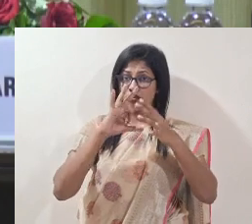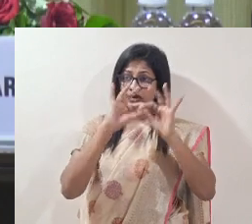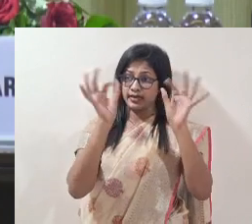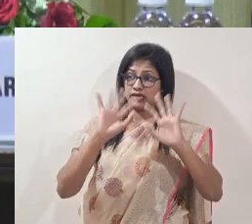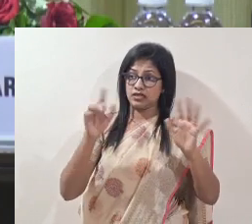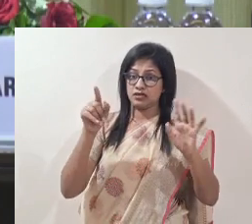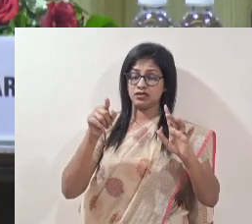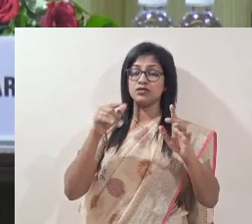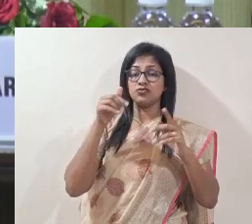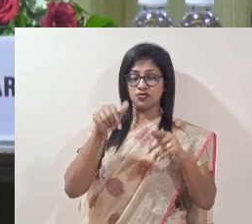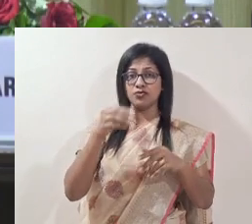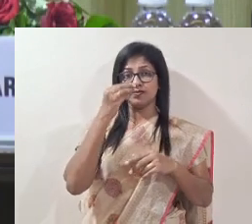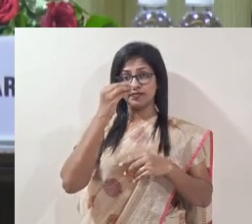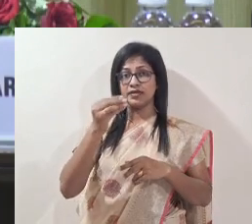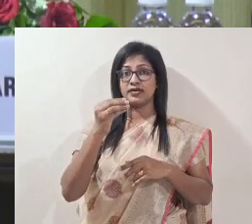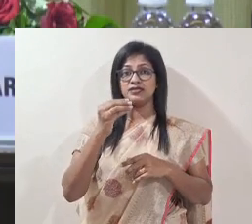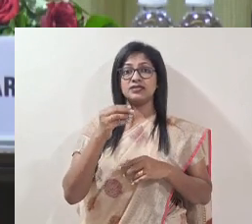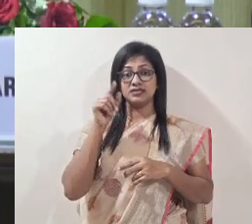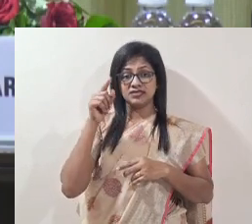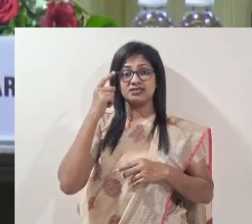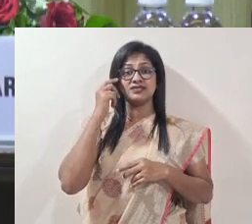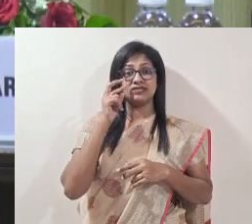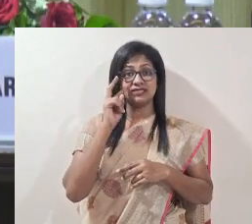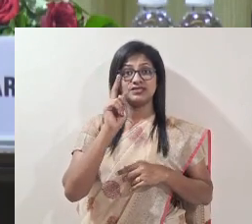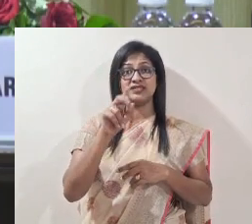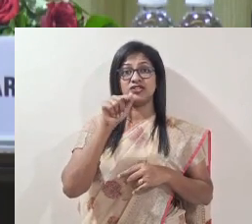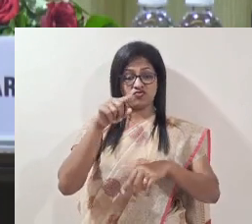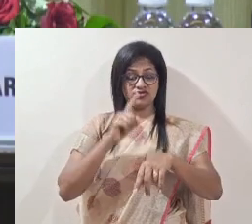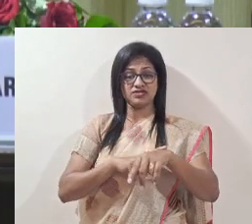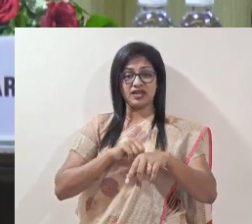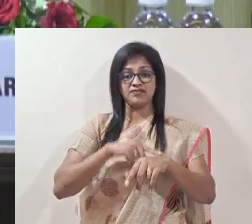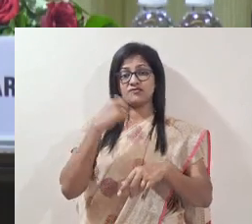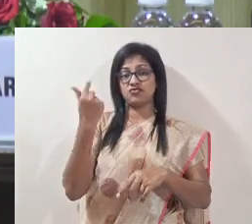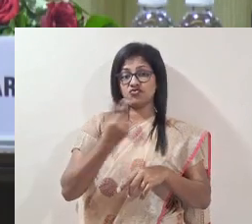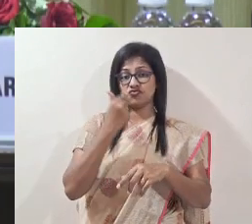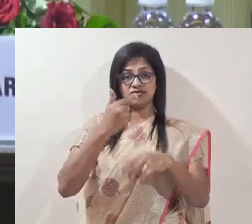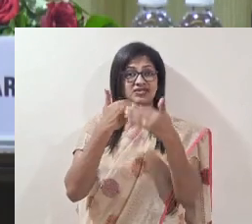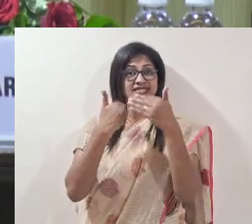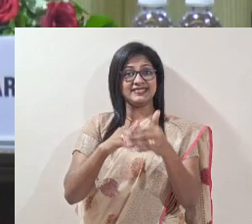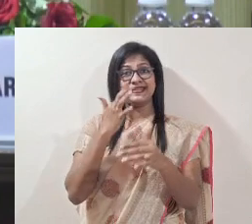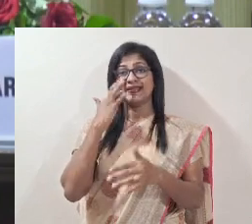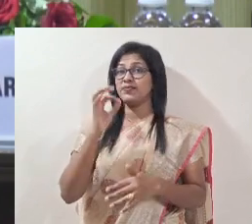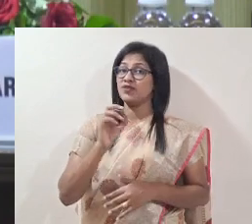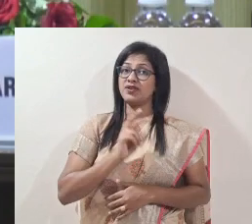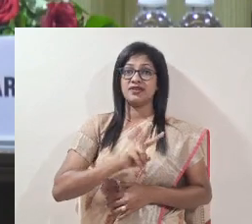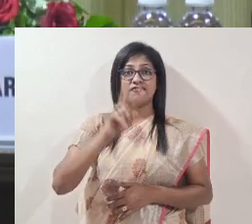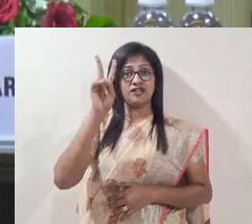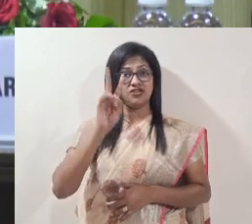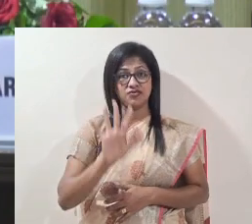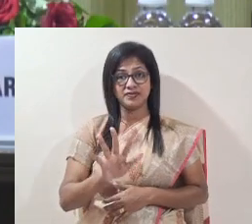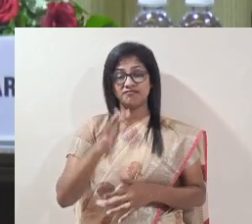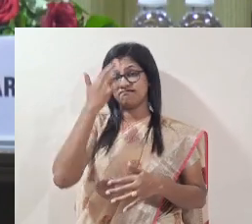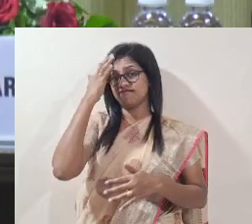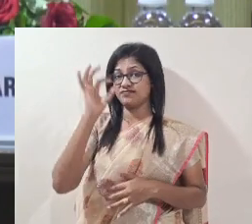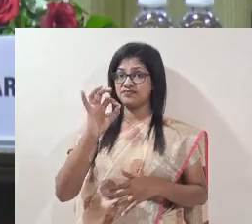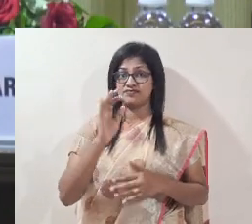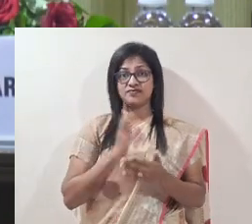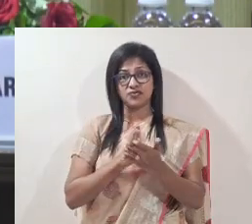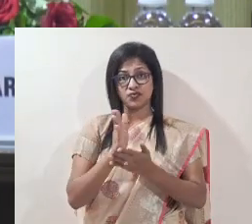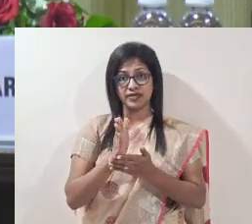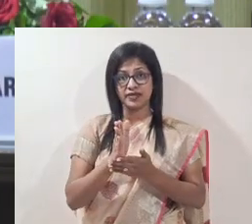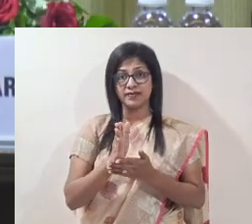now. So please see that you utilize your time judiciously,